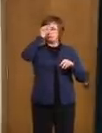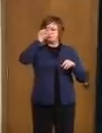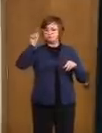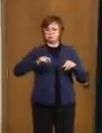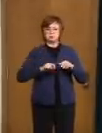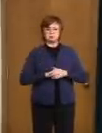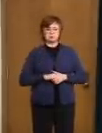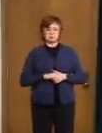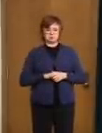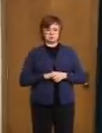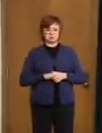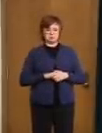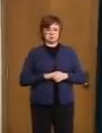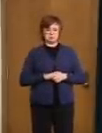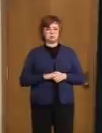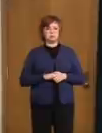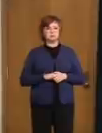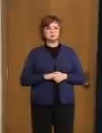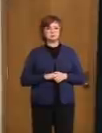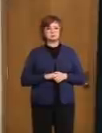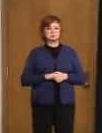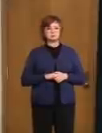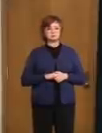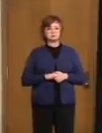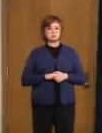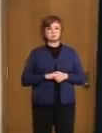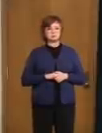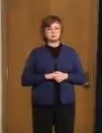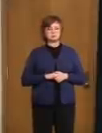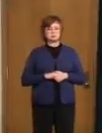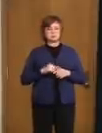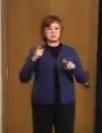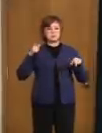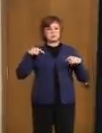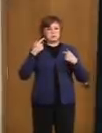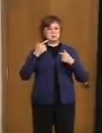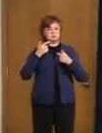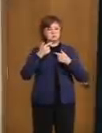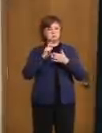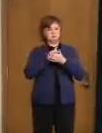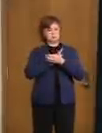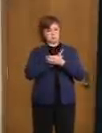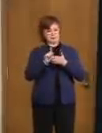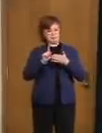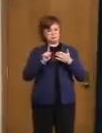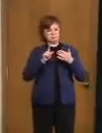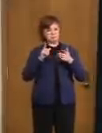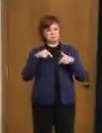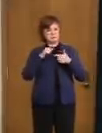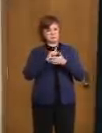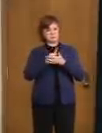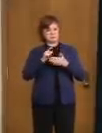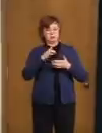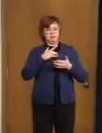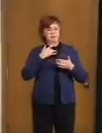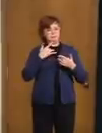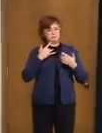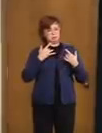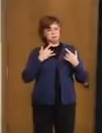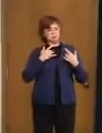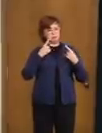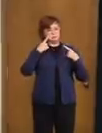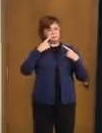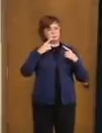So very confident in what's been happening in the last number of days and what is going to be happening in the next number of days